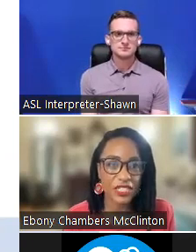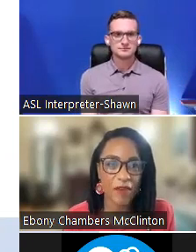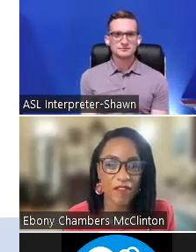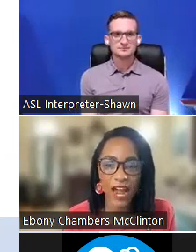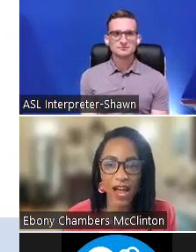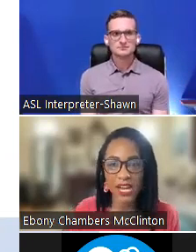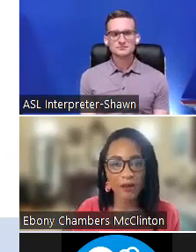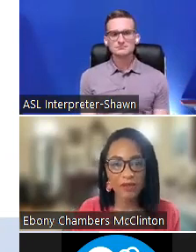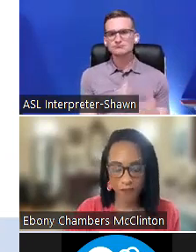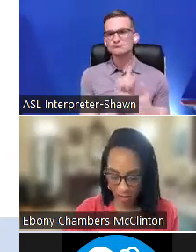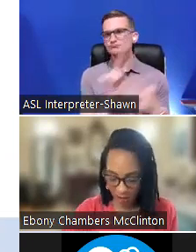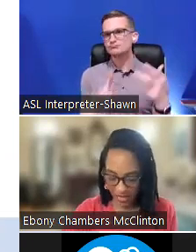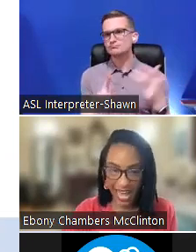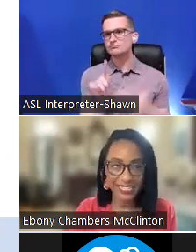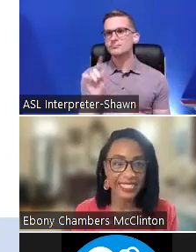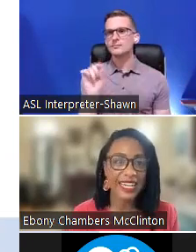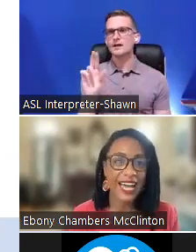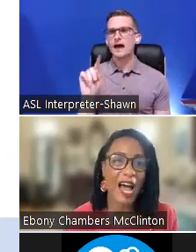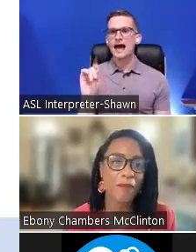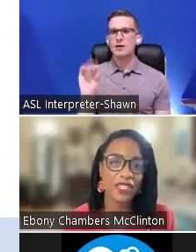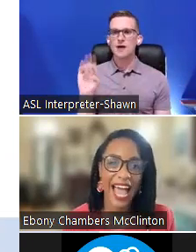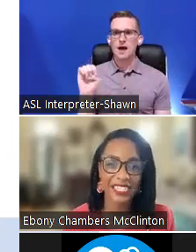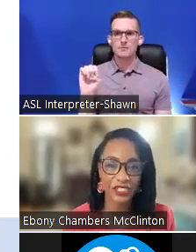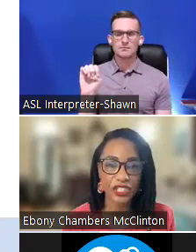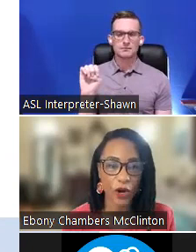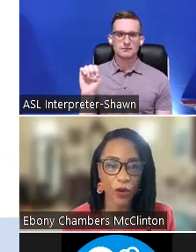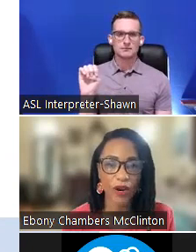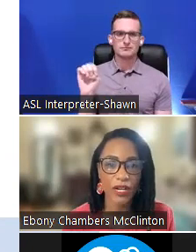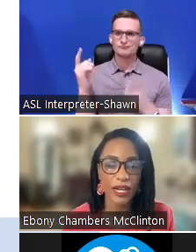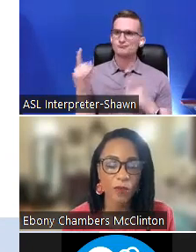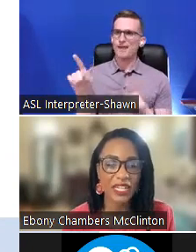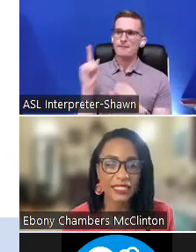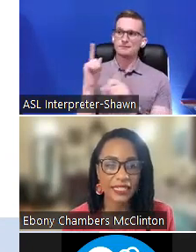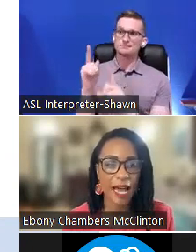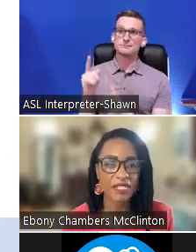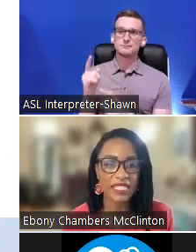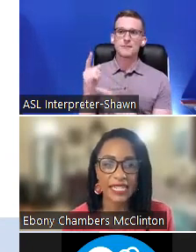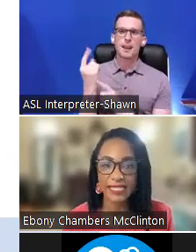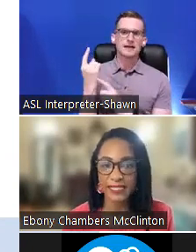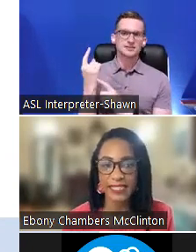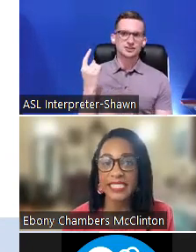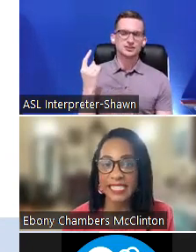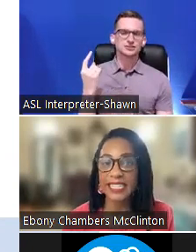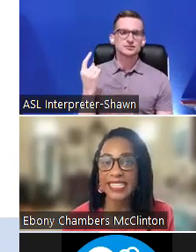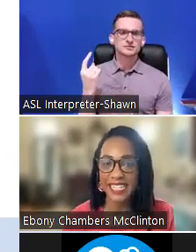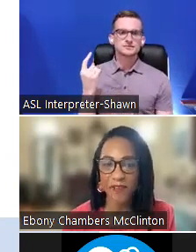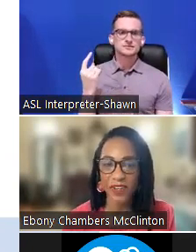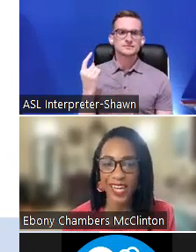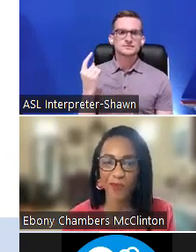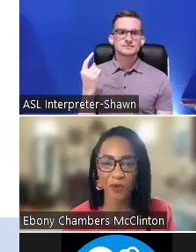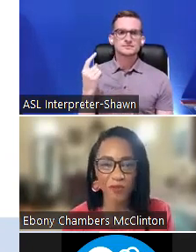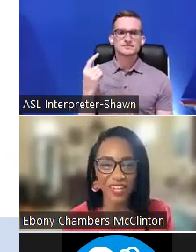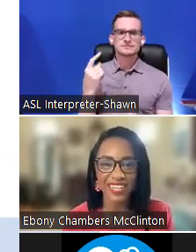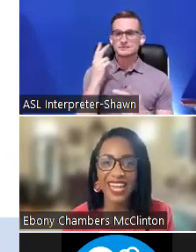These are just some of our outcomes from last year's cohort. We did see a statistically